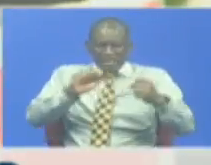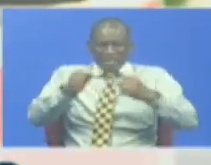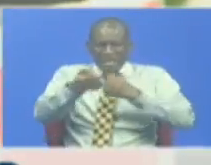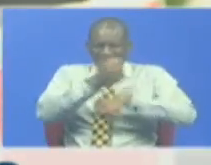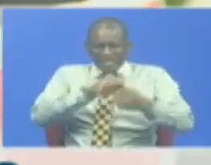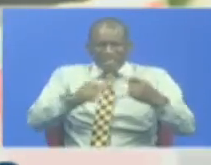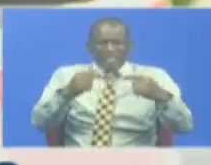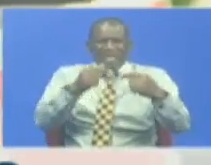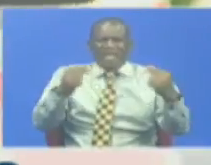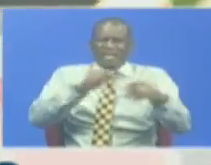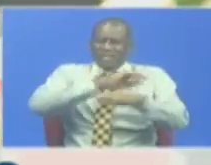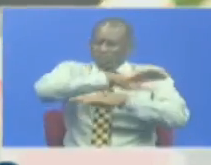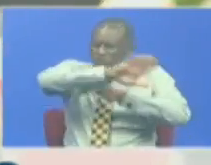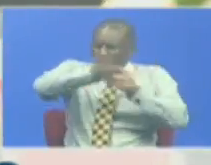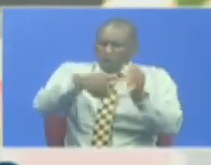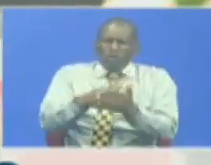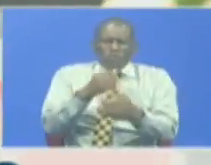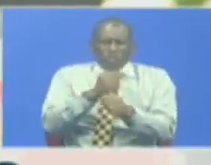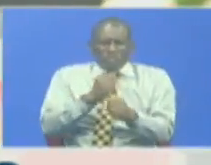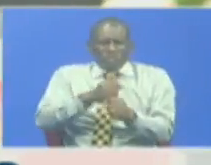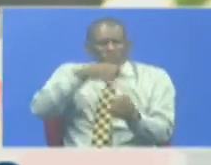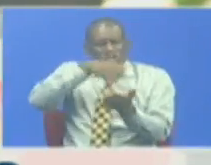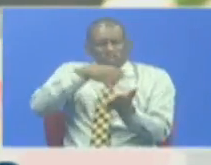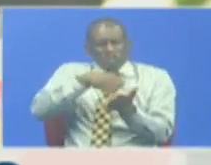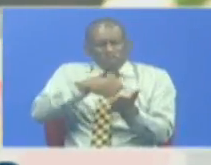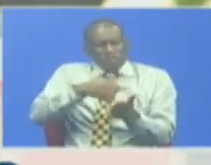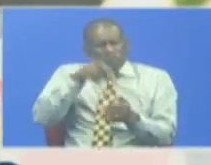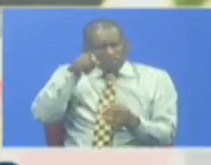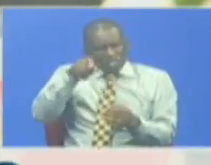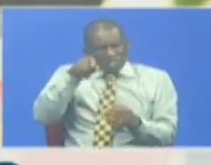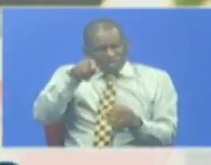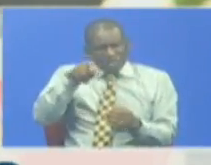disciplinary action on all the staff involved and implicated in this matter.